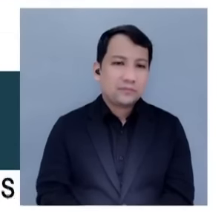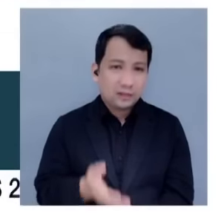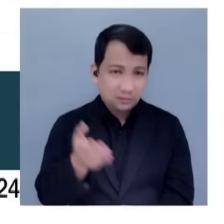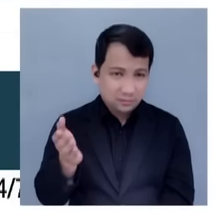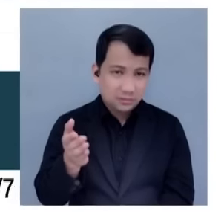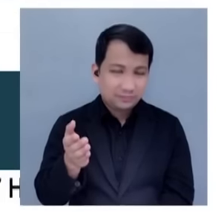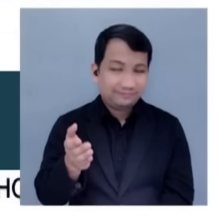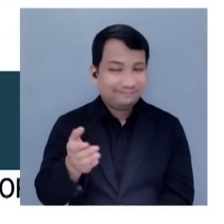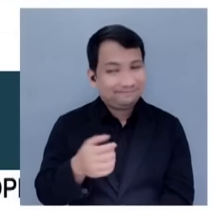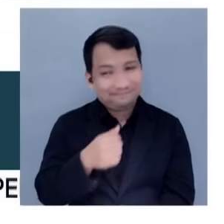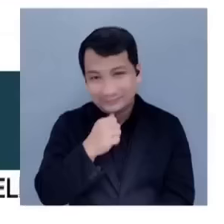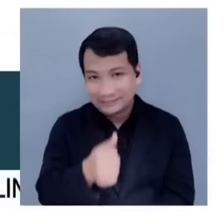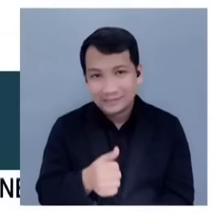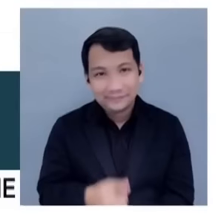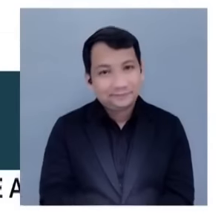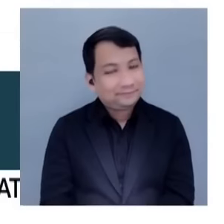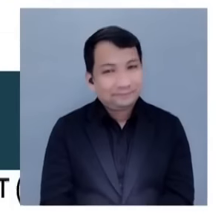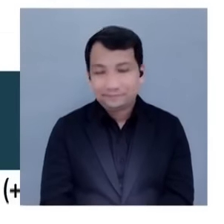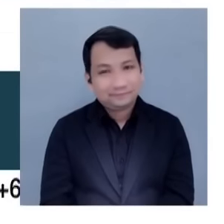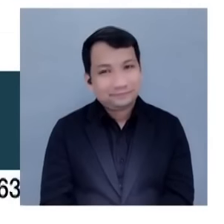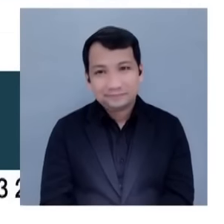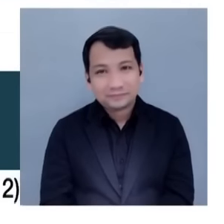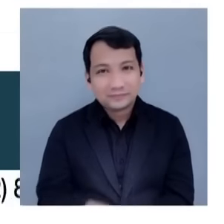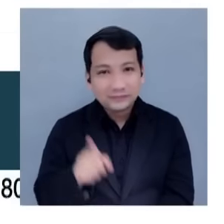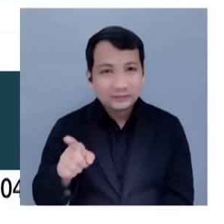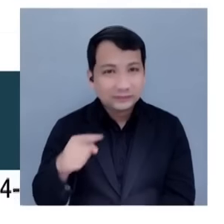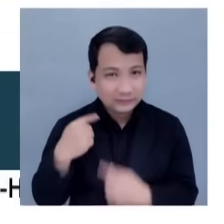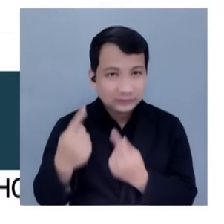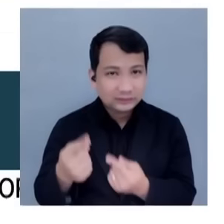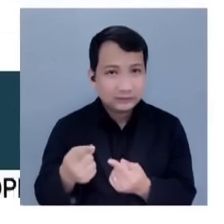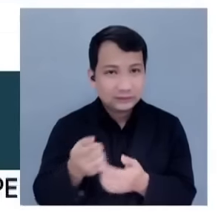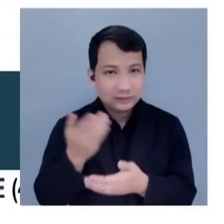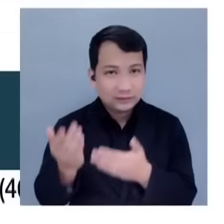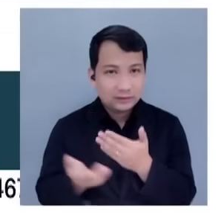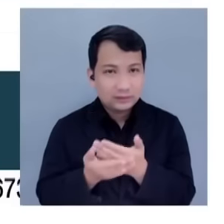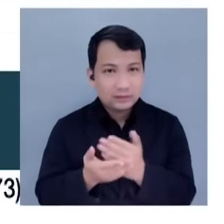disappointingly in a sense, kung kailan lang kami nag-file